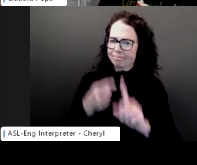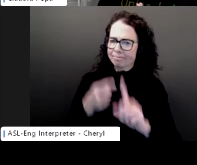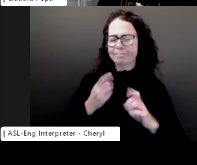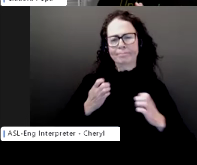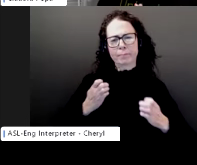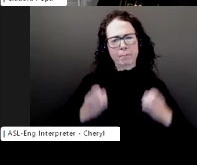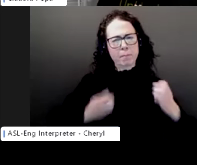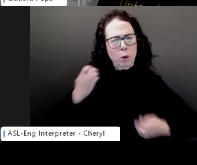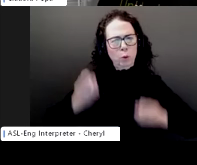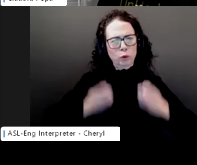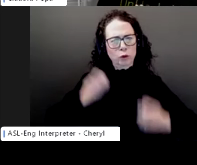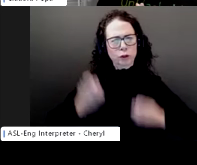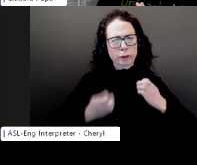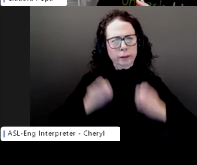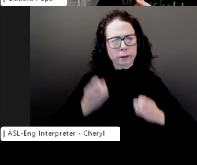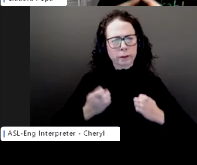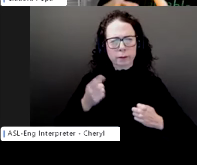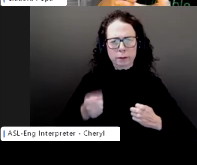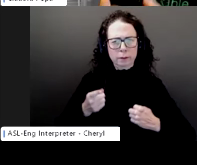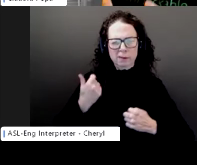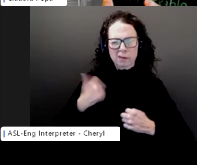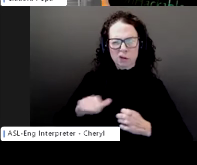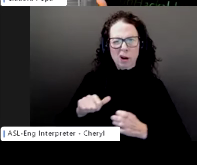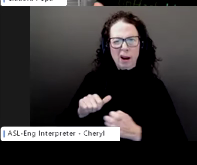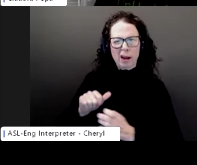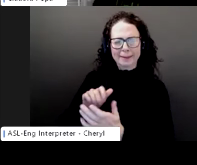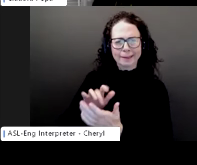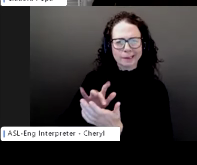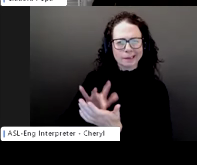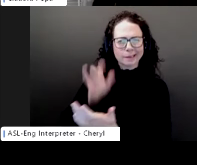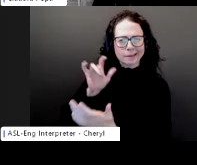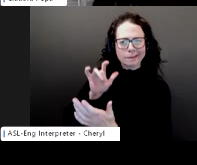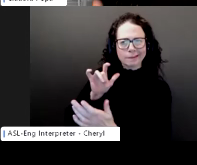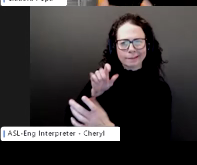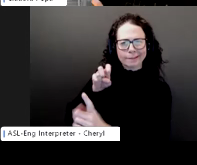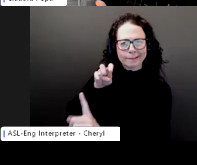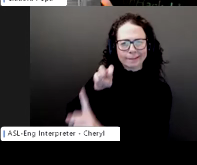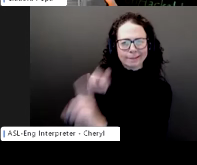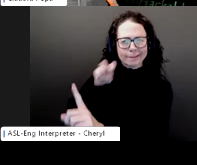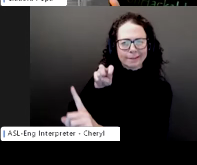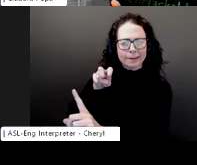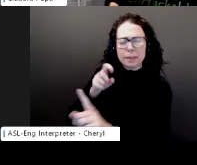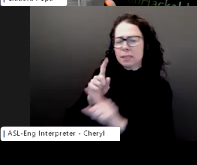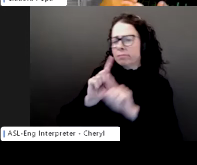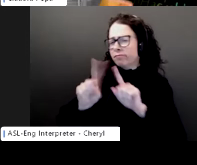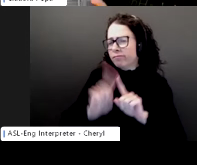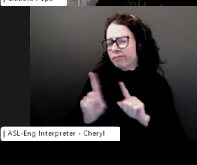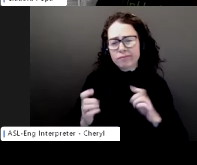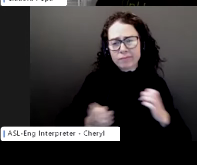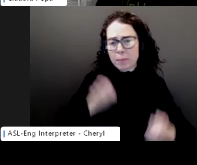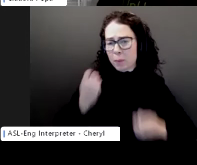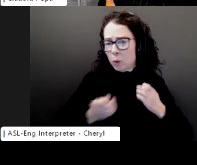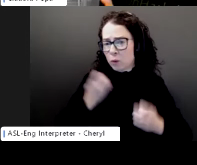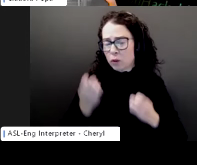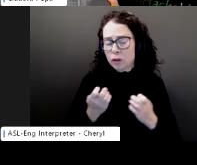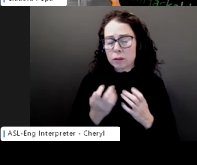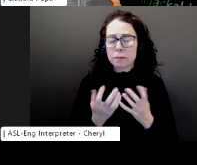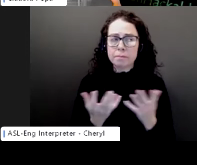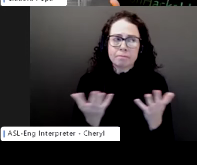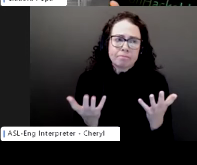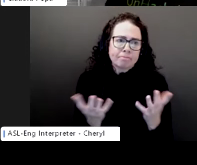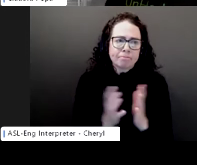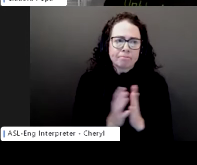that impulse plays a part. But it's usually different kinds of emotions. In some cases, it really is, as the